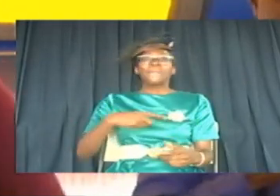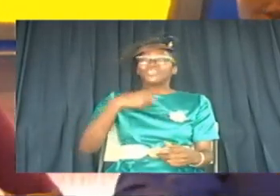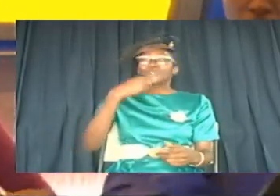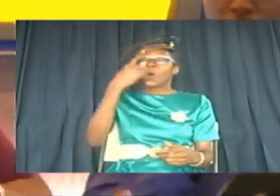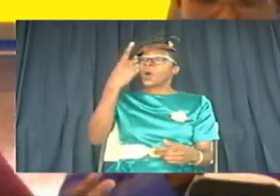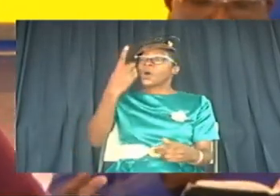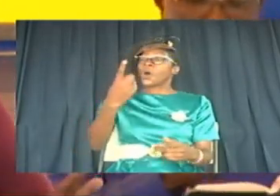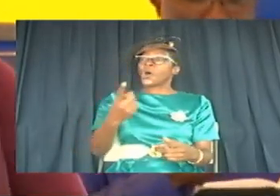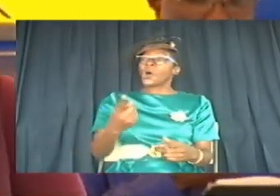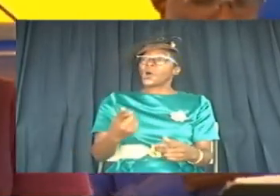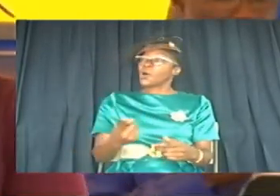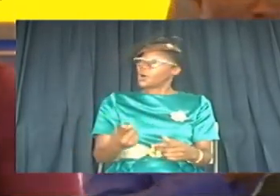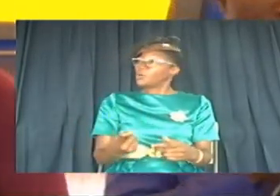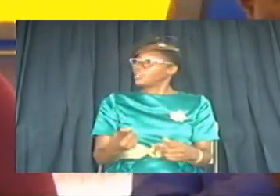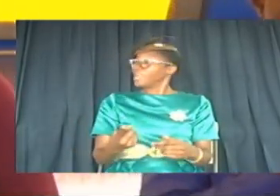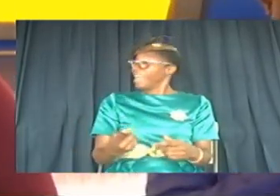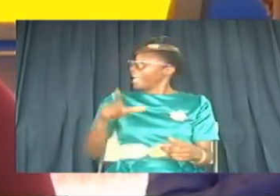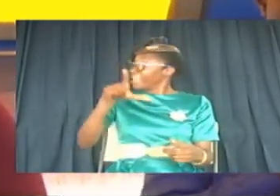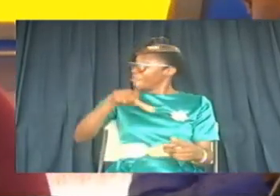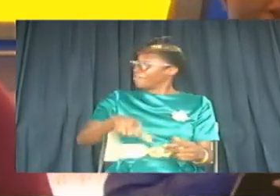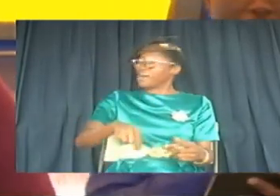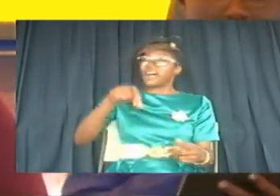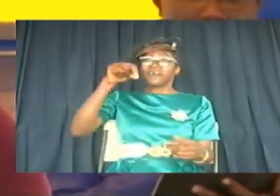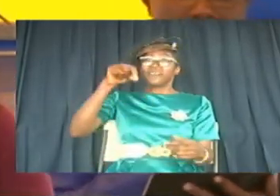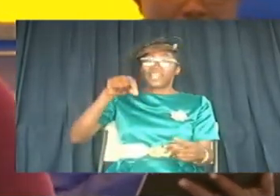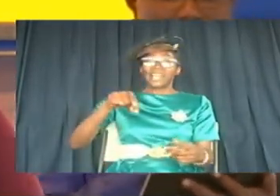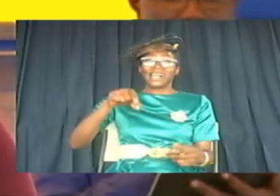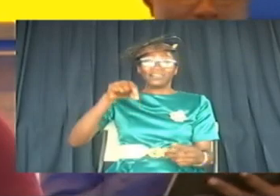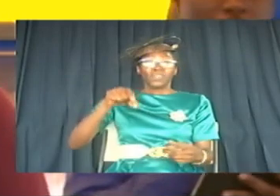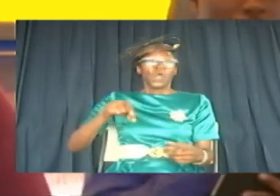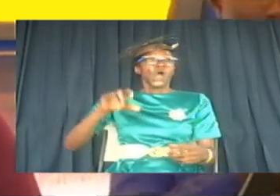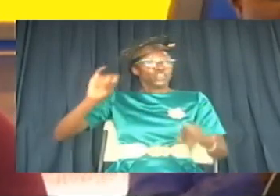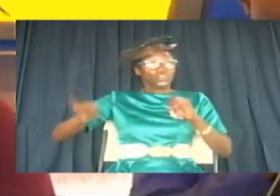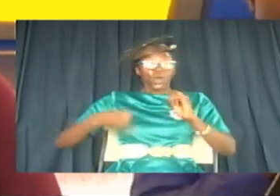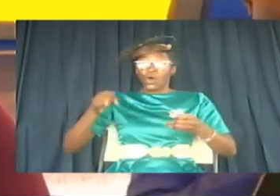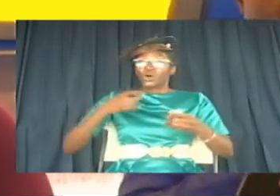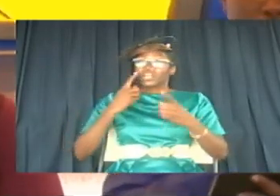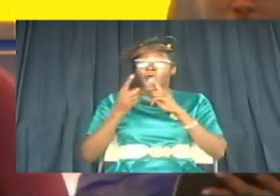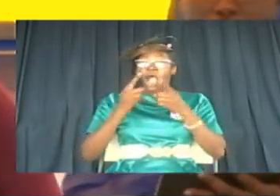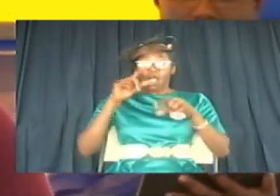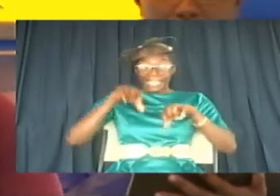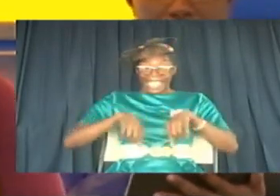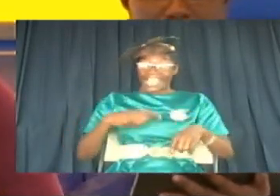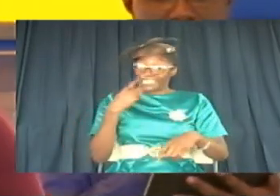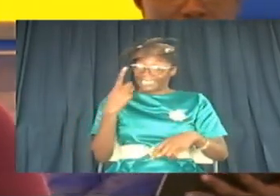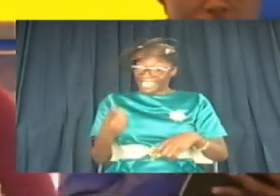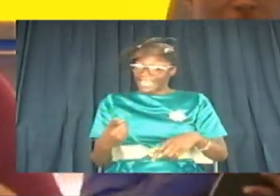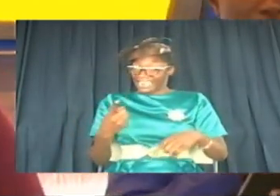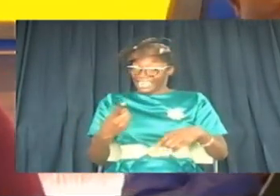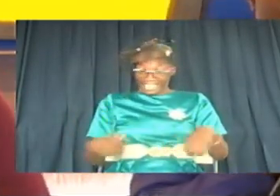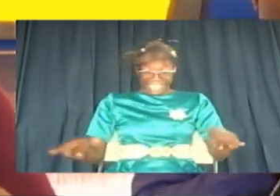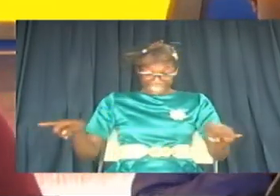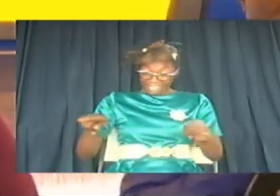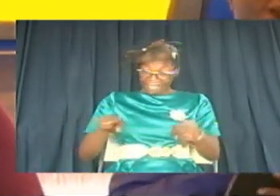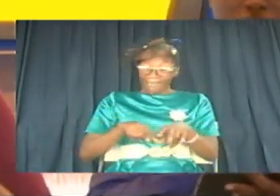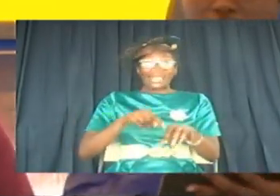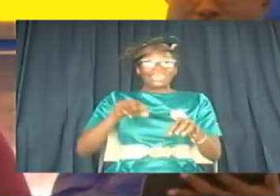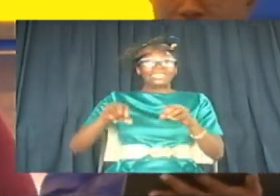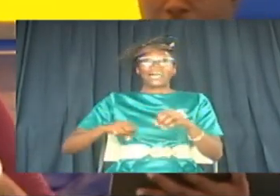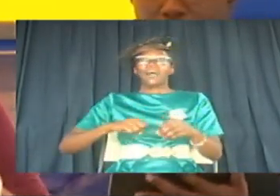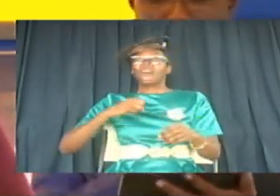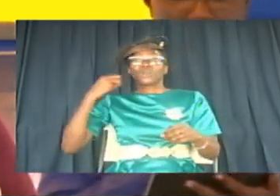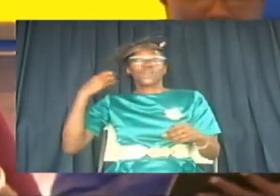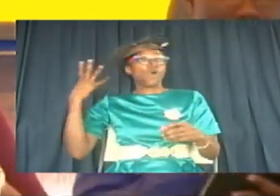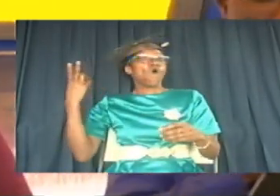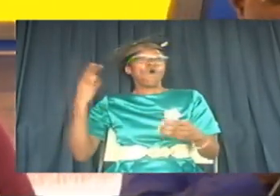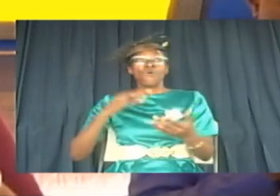yet been told. I have found the joy no tongue can tell, how its waves